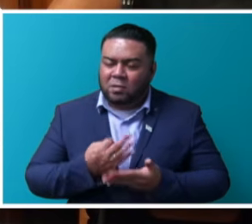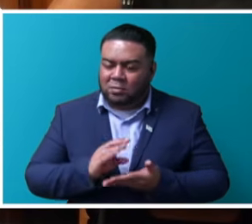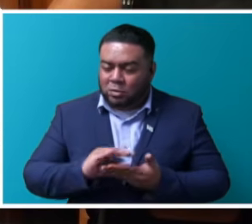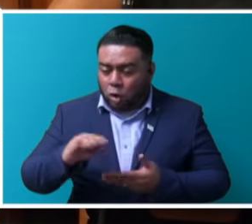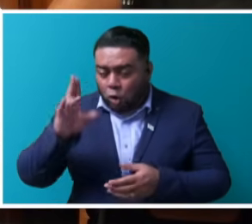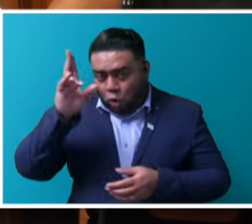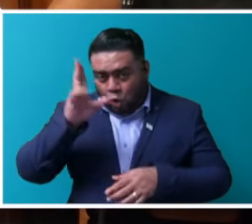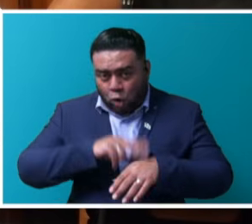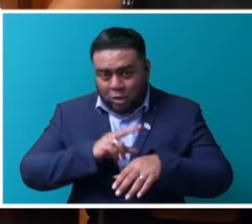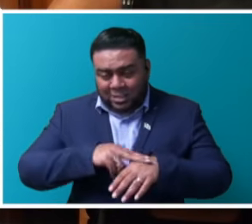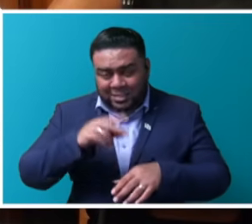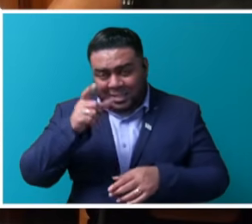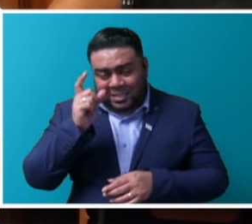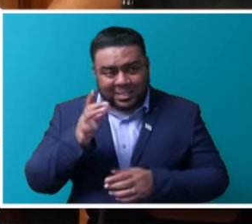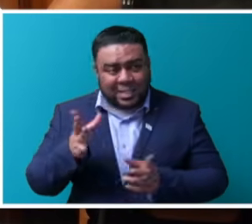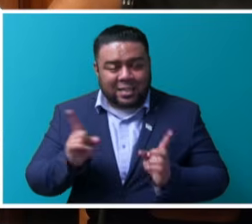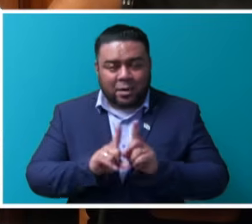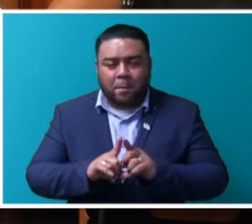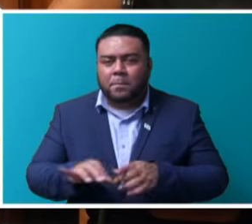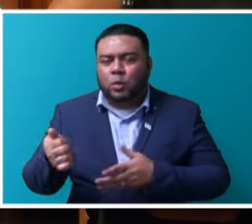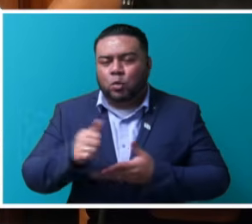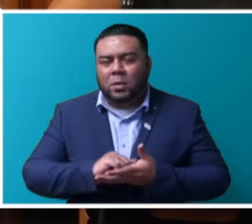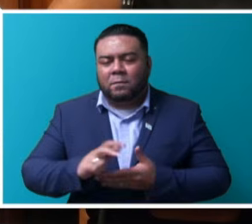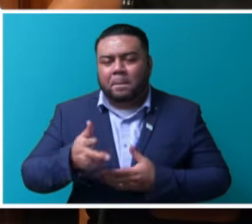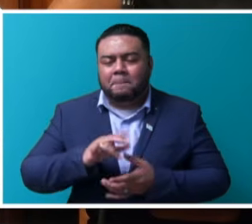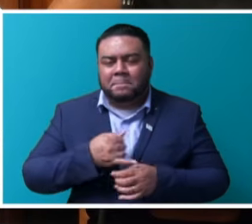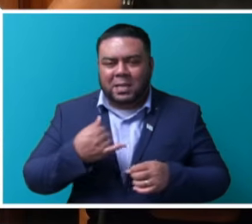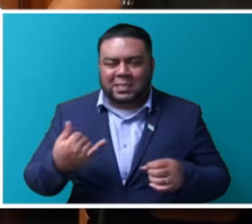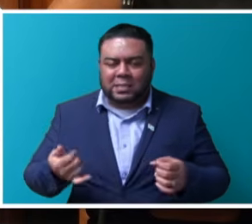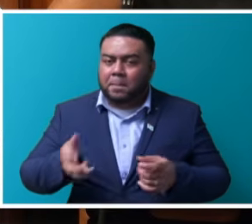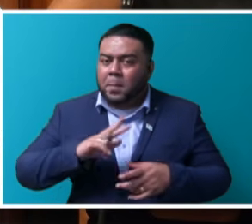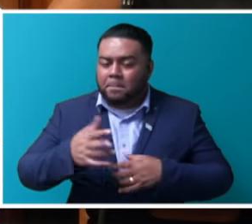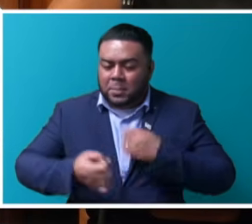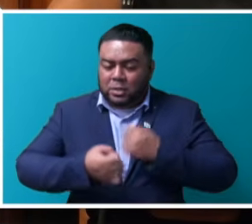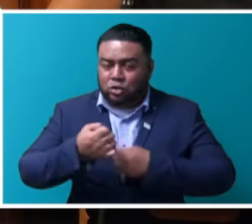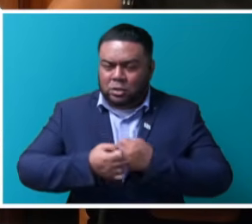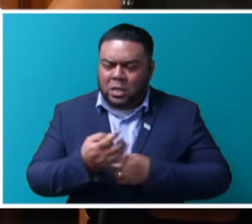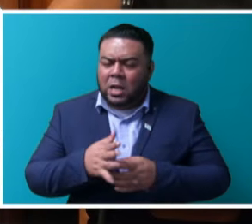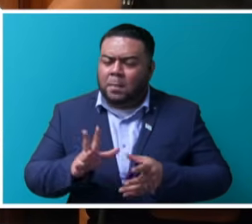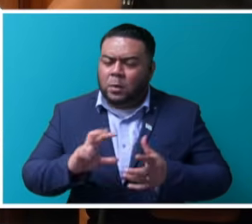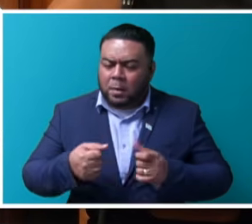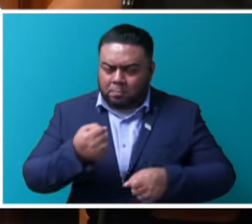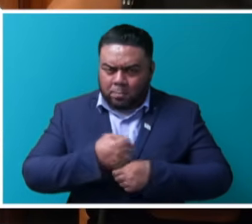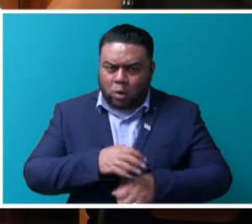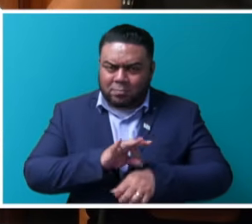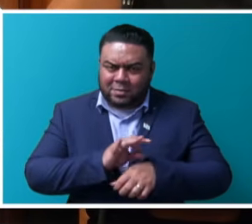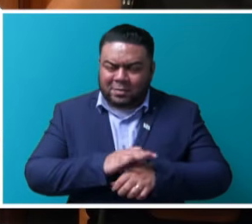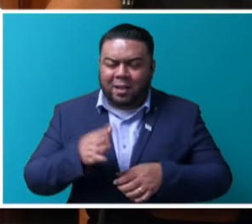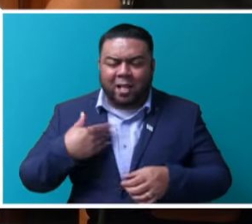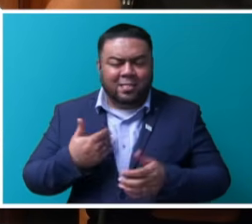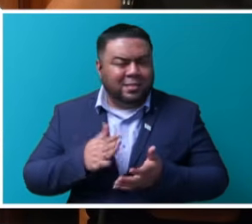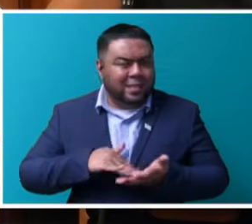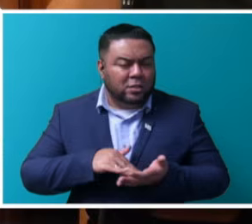doctors, nurses, and allied workers, procurement of medicines, biomedical equipment, upgrade and maintenance of hospitals and health centers across the